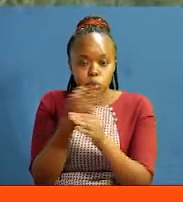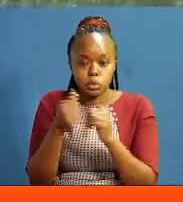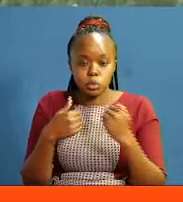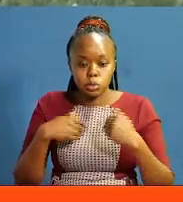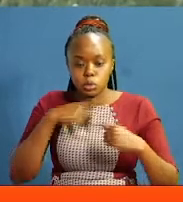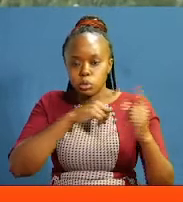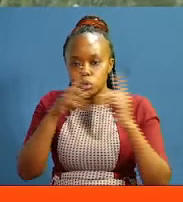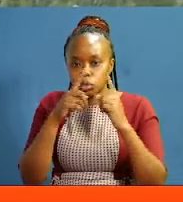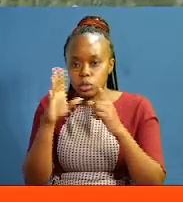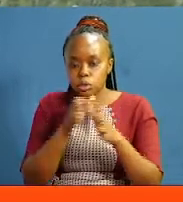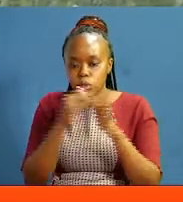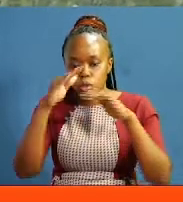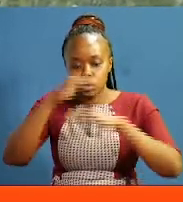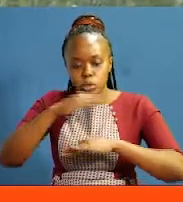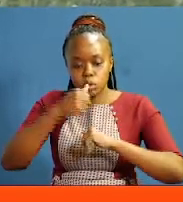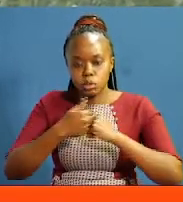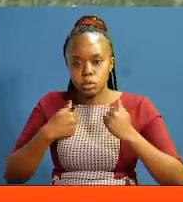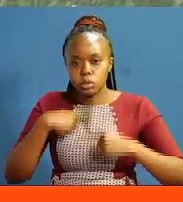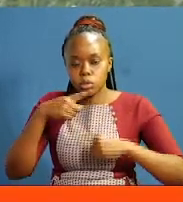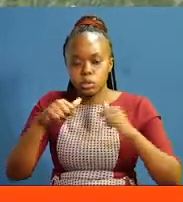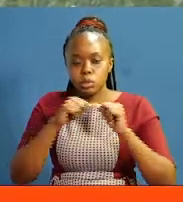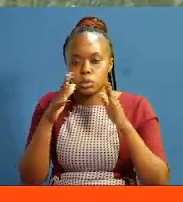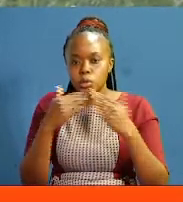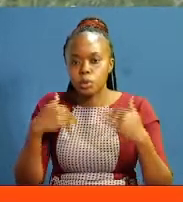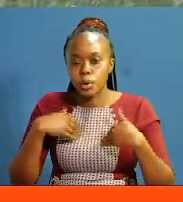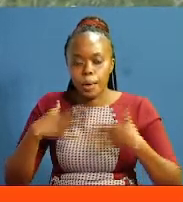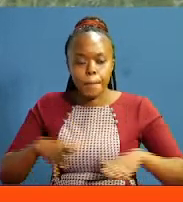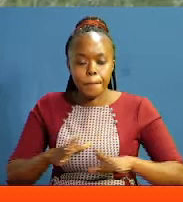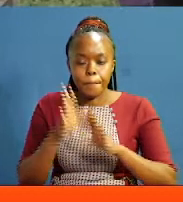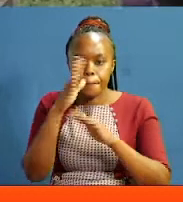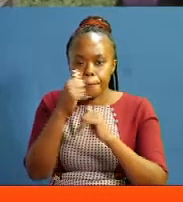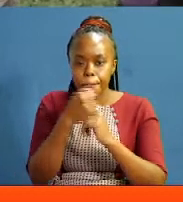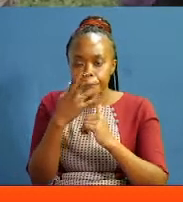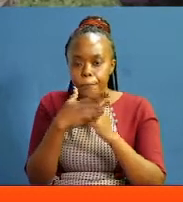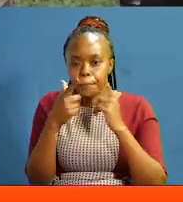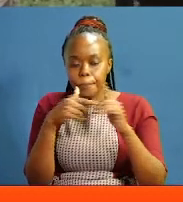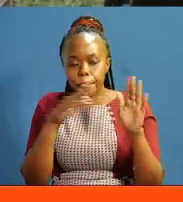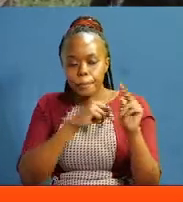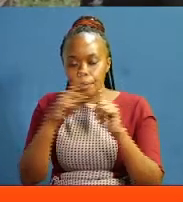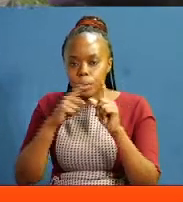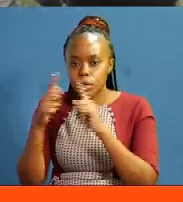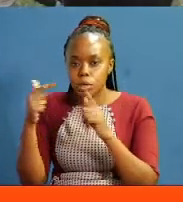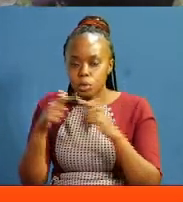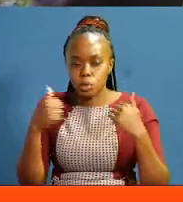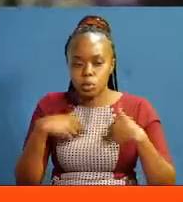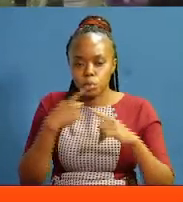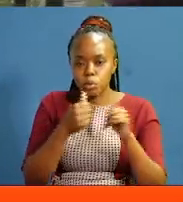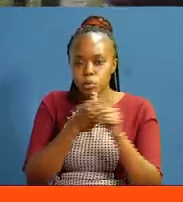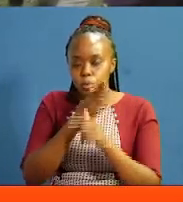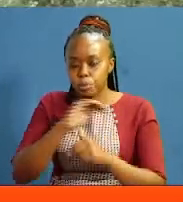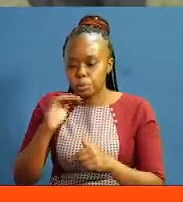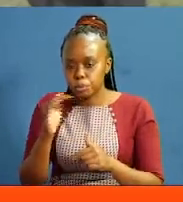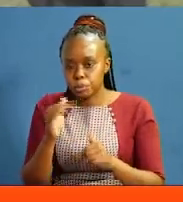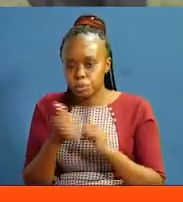on traders and reduced size of potato sacks, has crippled the efforts of traders and exporters to get potatoes from the